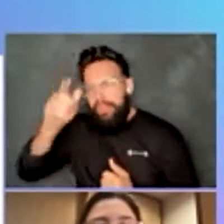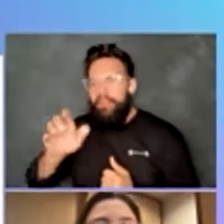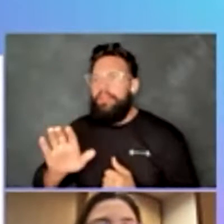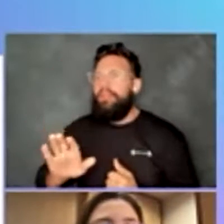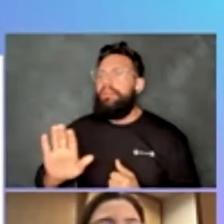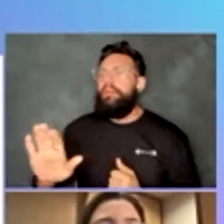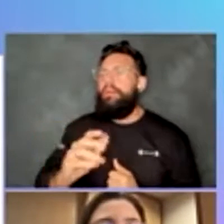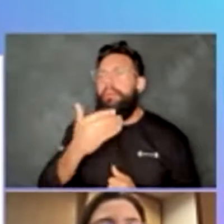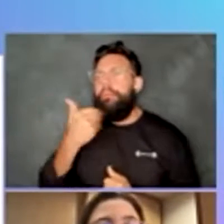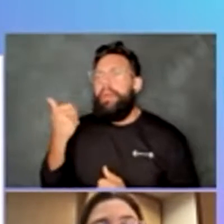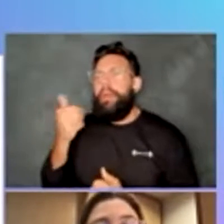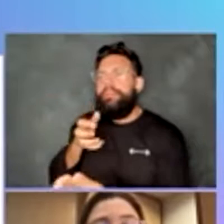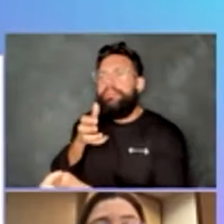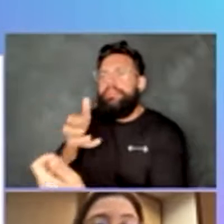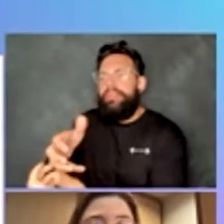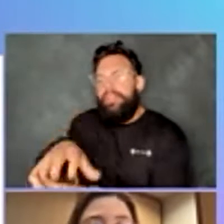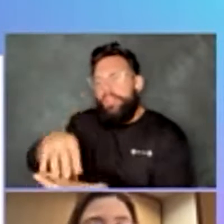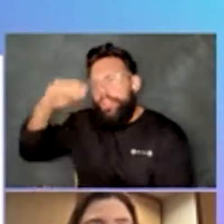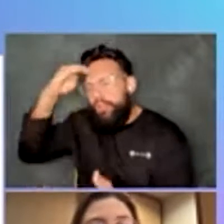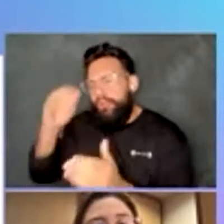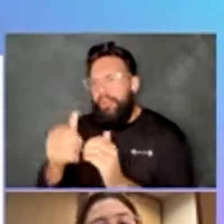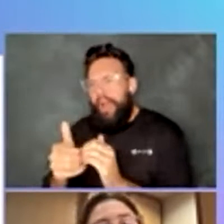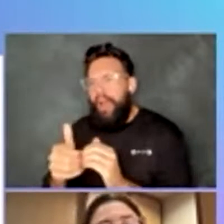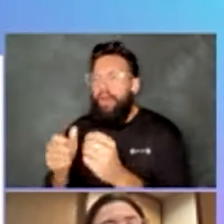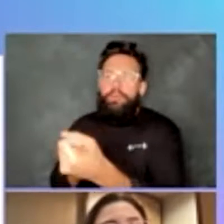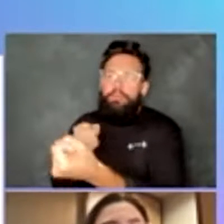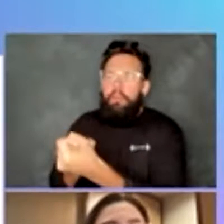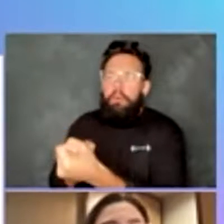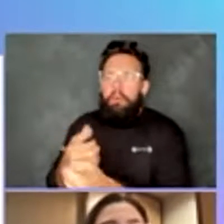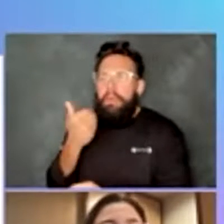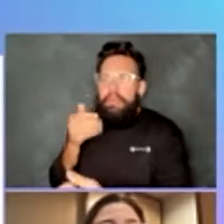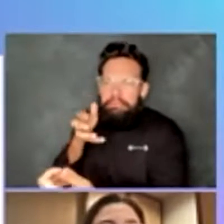What type of materials work the best for them?